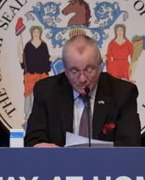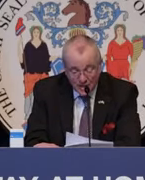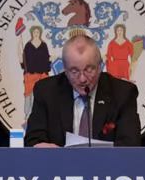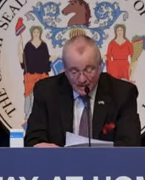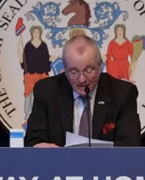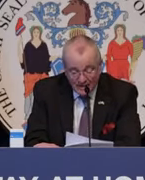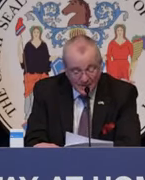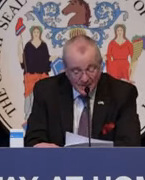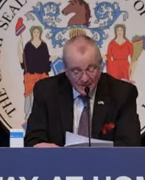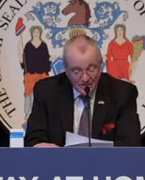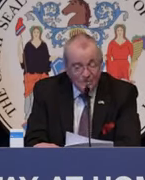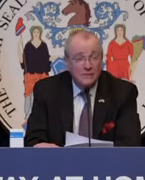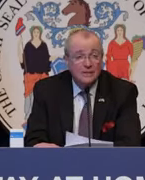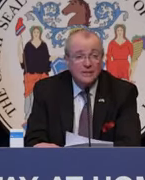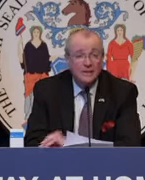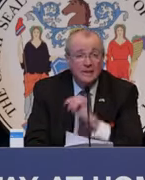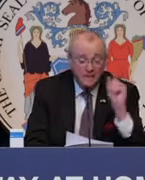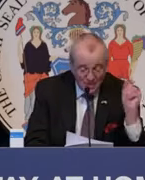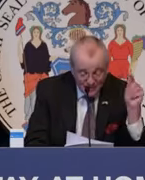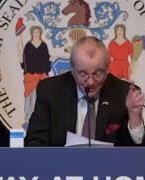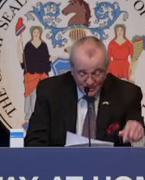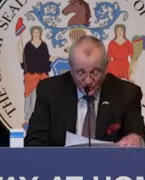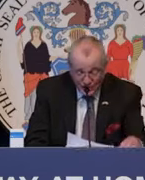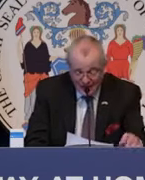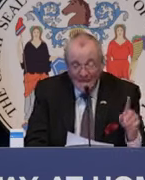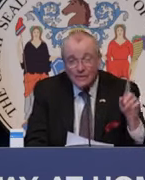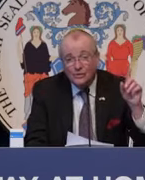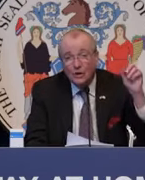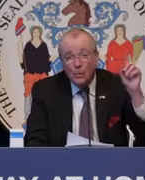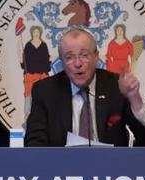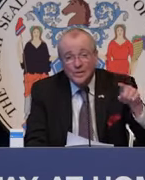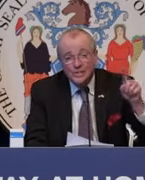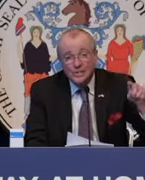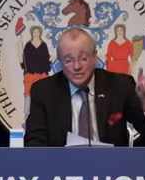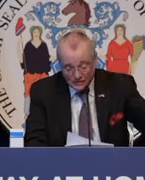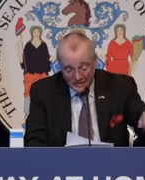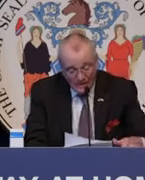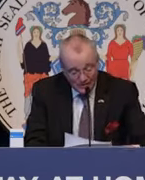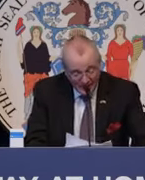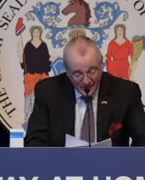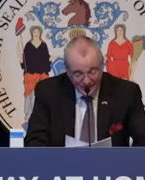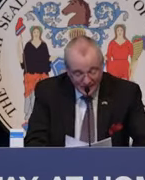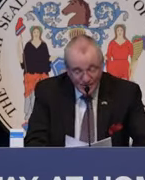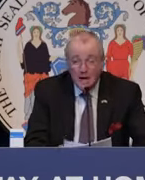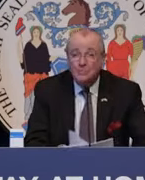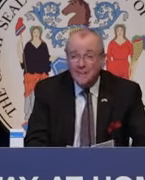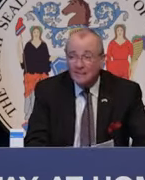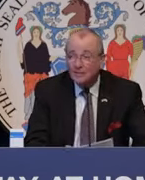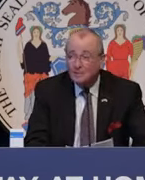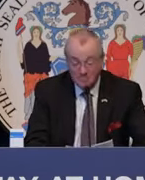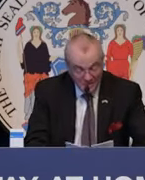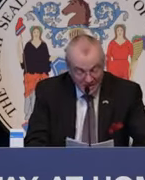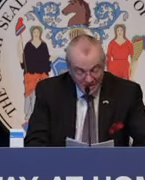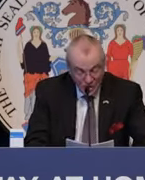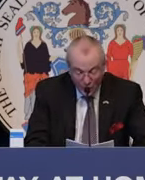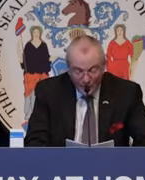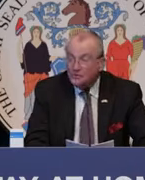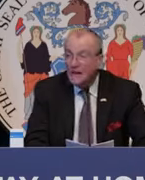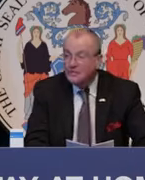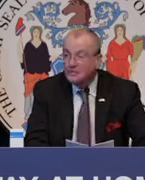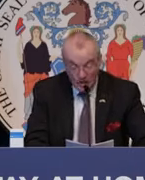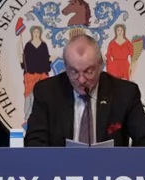classic newspaper headline from the 1970s, except the message today is Washington to states, drop dead.